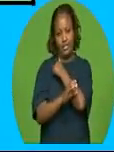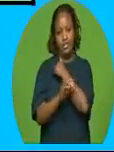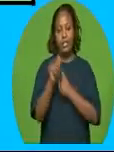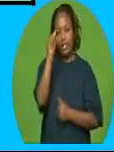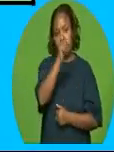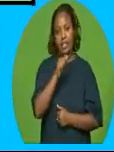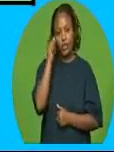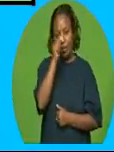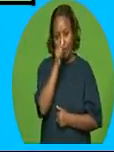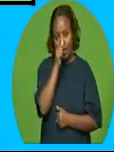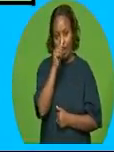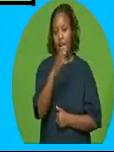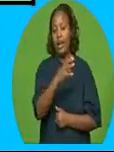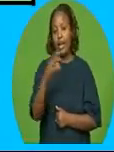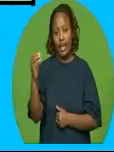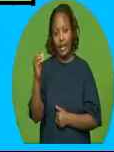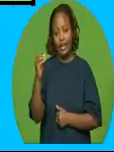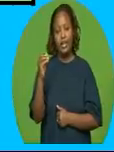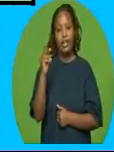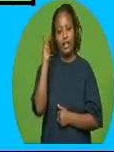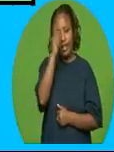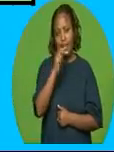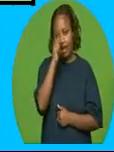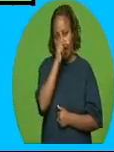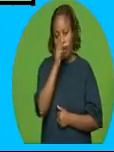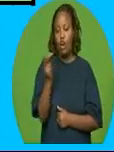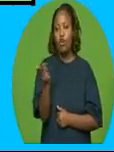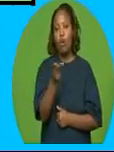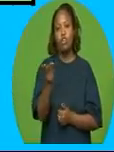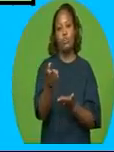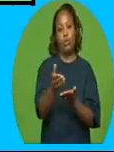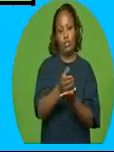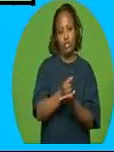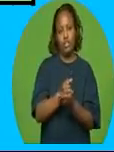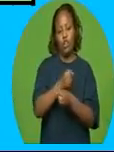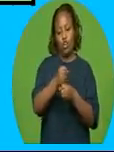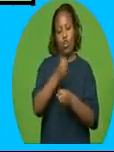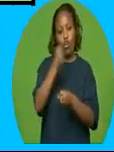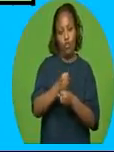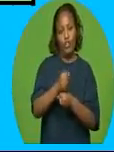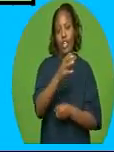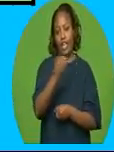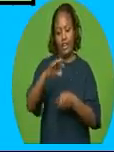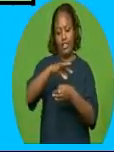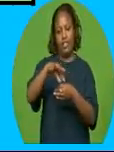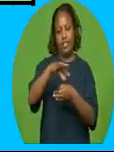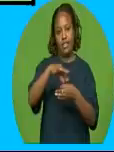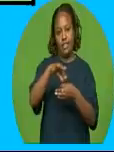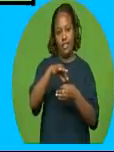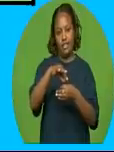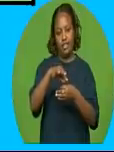countries, Ethiopia and Kenya, both producing coffee and